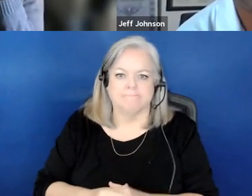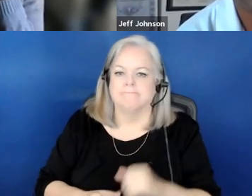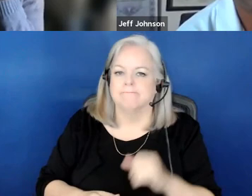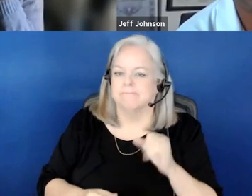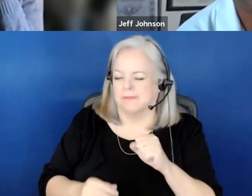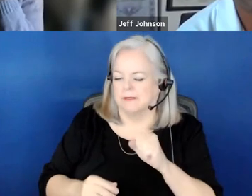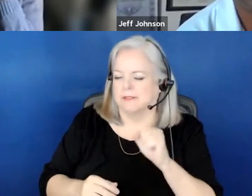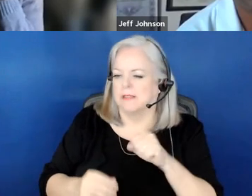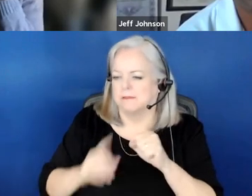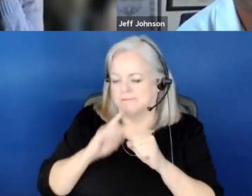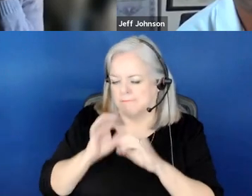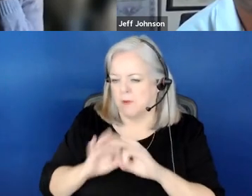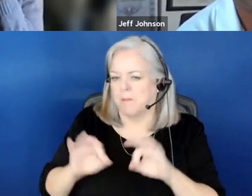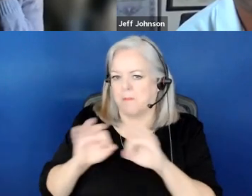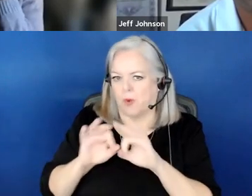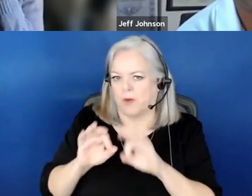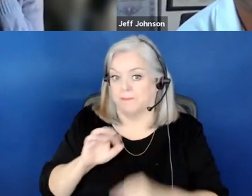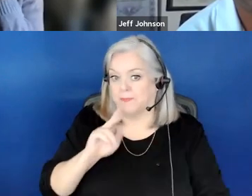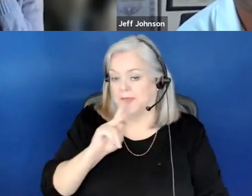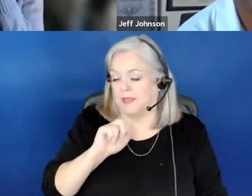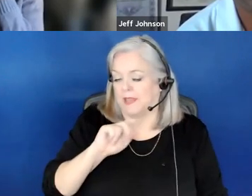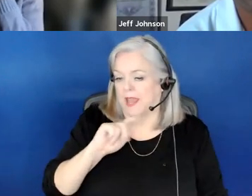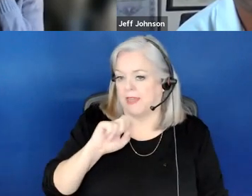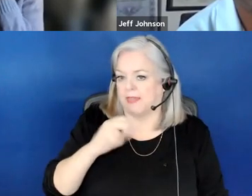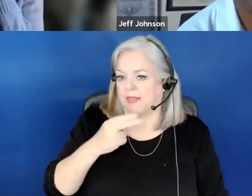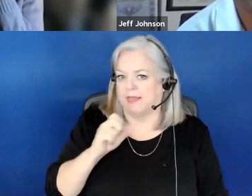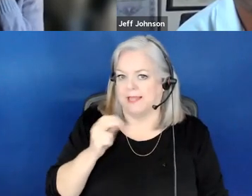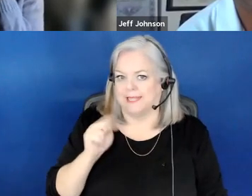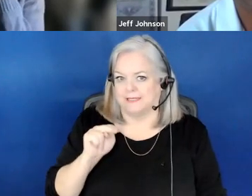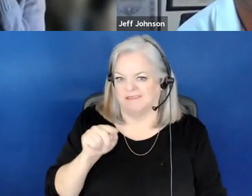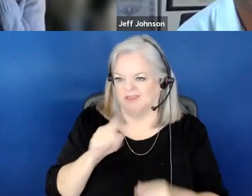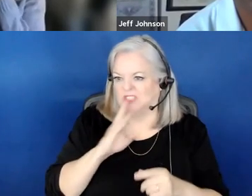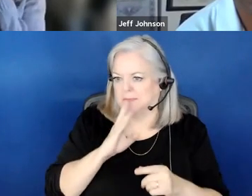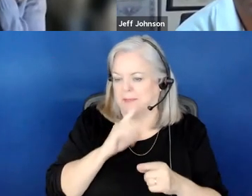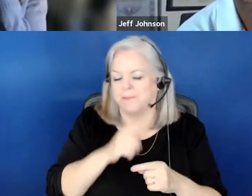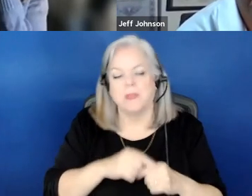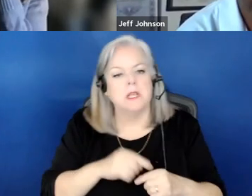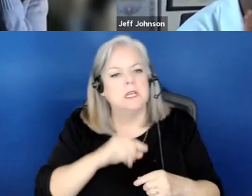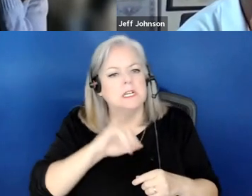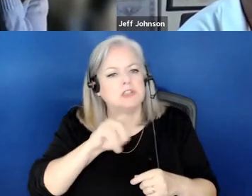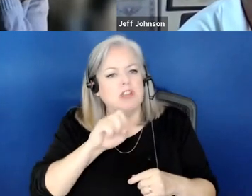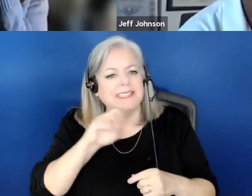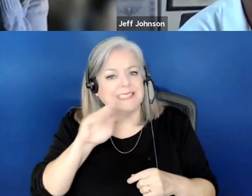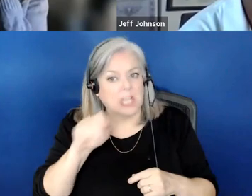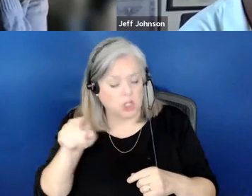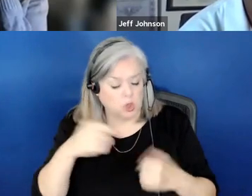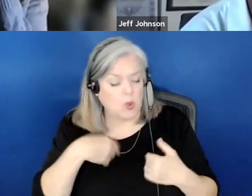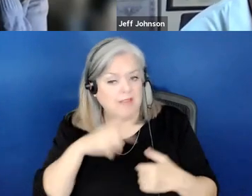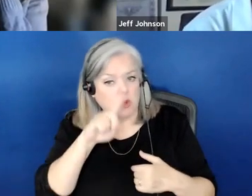so important. So Jessica, you mentioned that you had a question for Jeff.